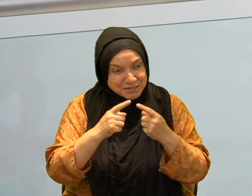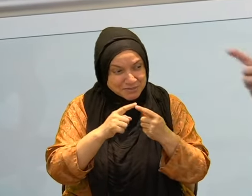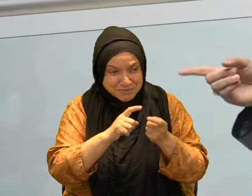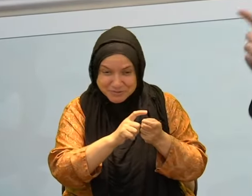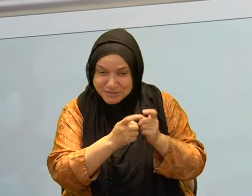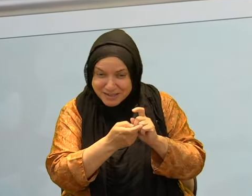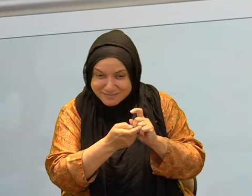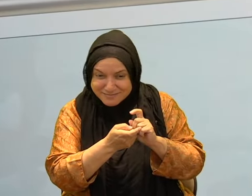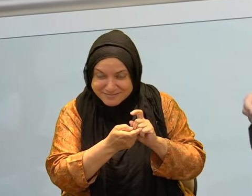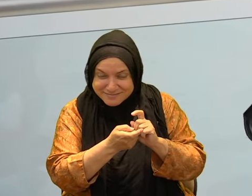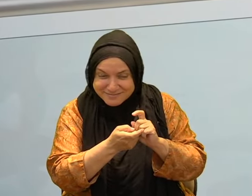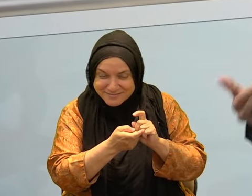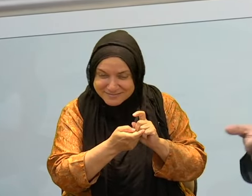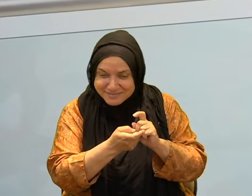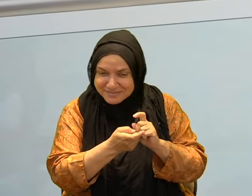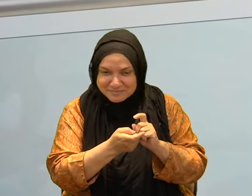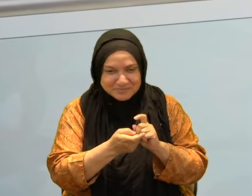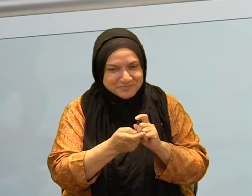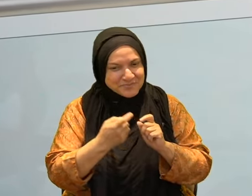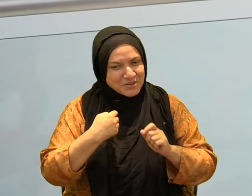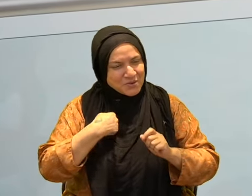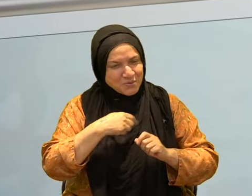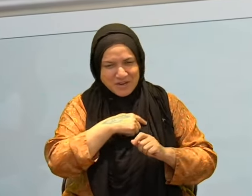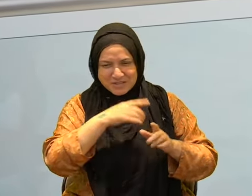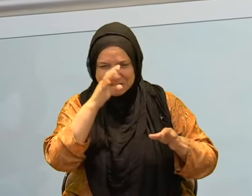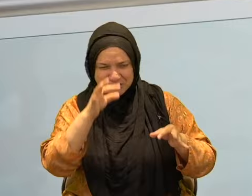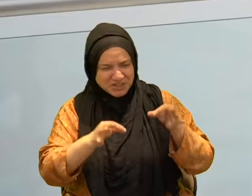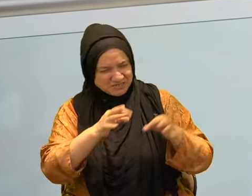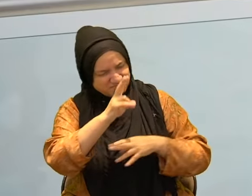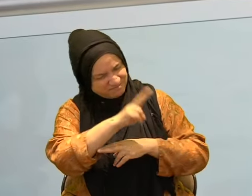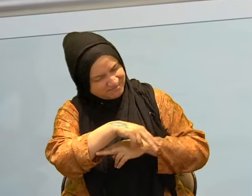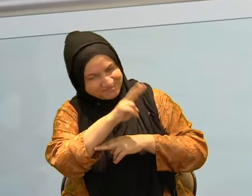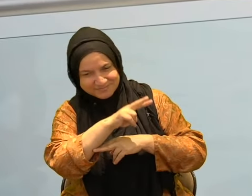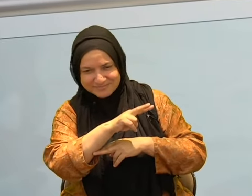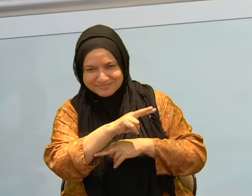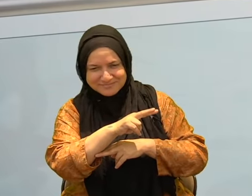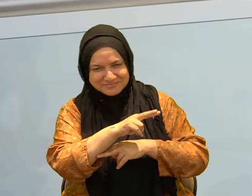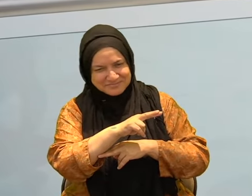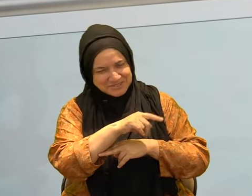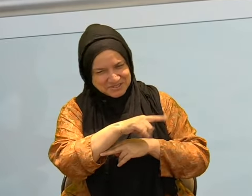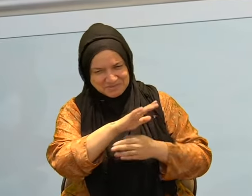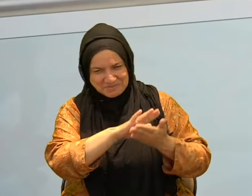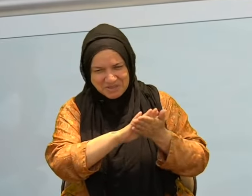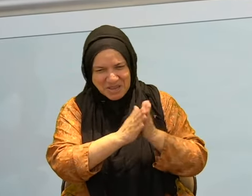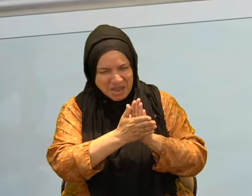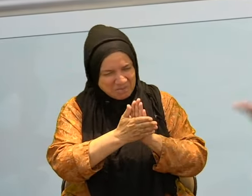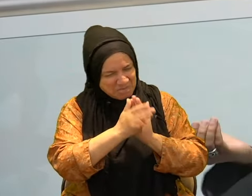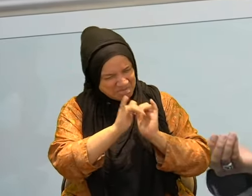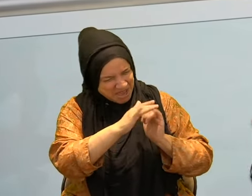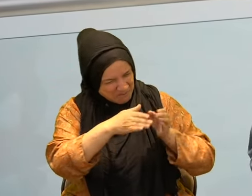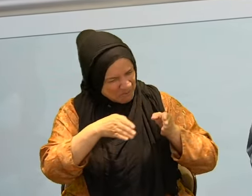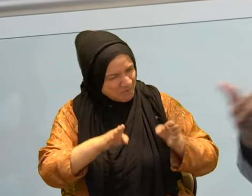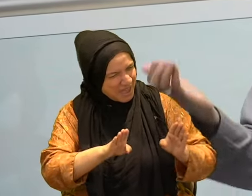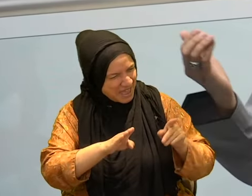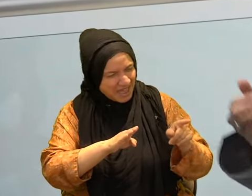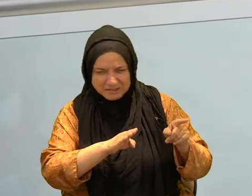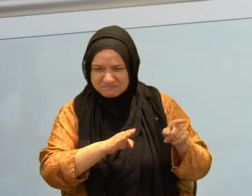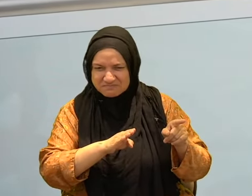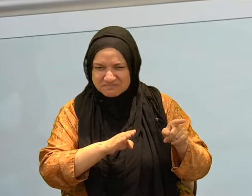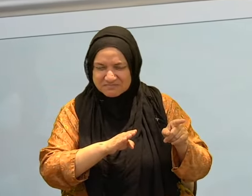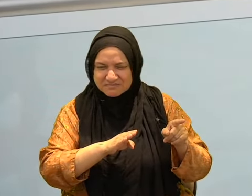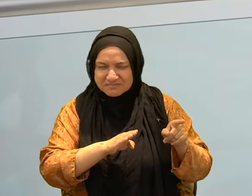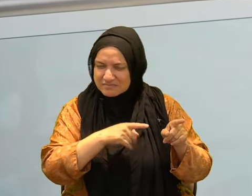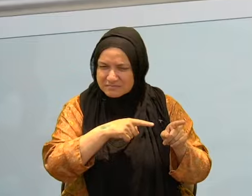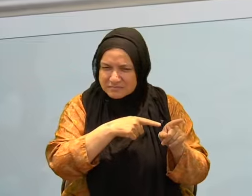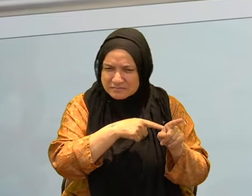that? Not in the means of, let's be introspective as a community, but in the means of mockery. How could that person go down that